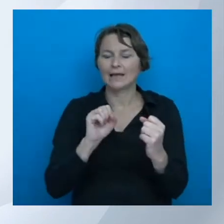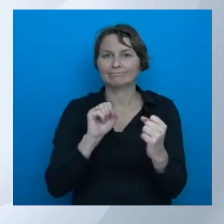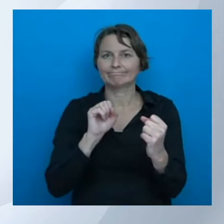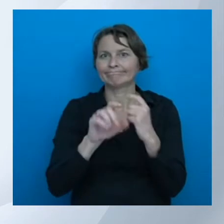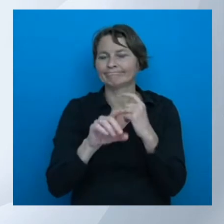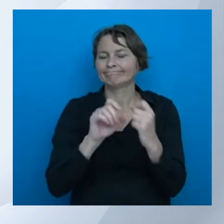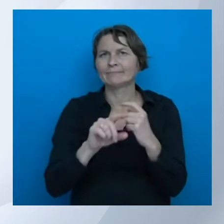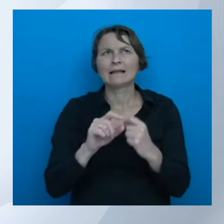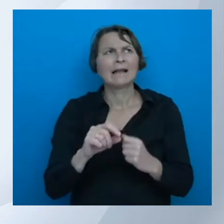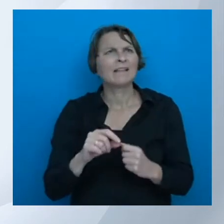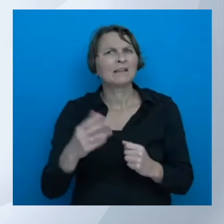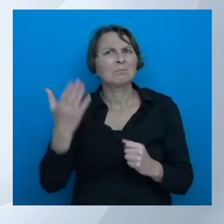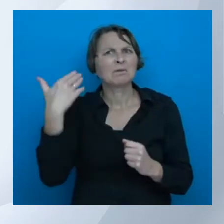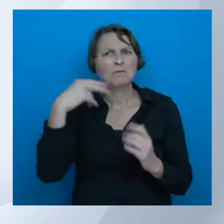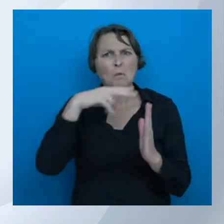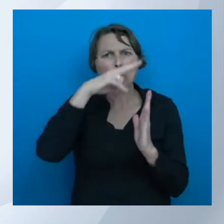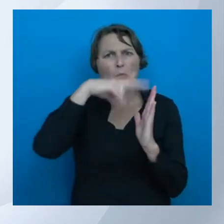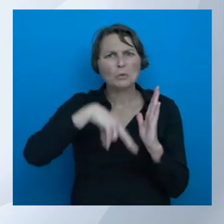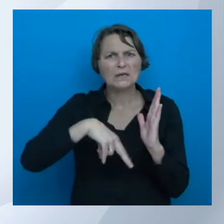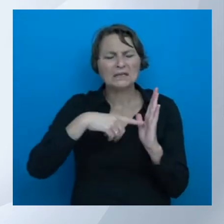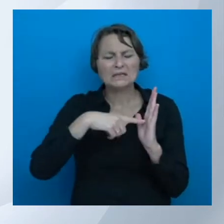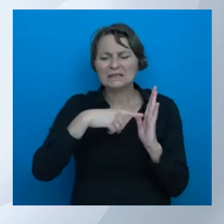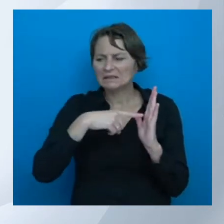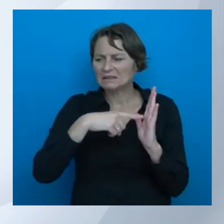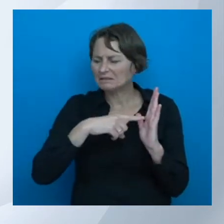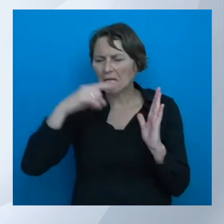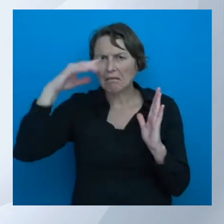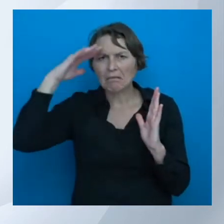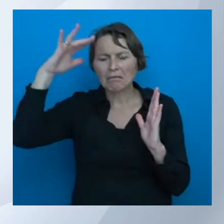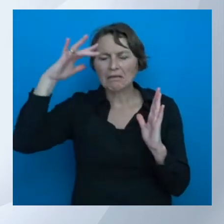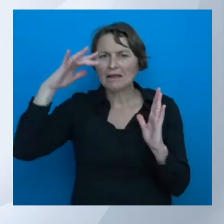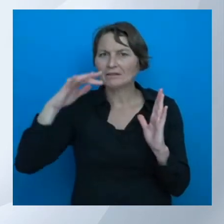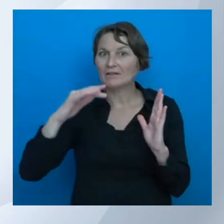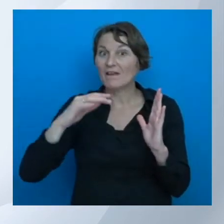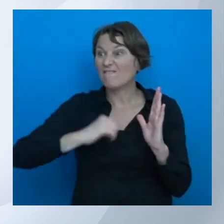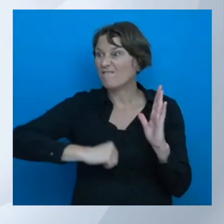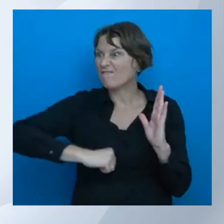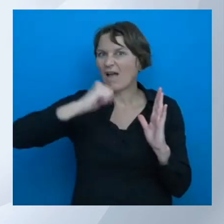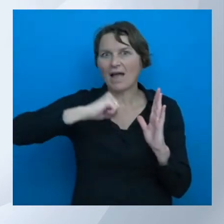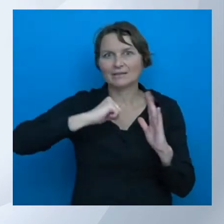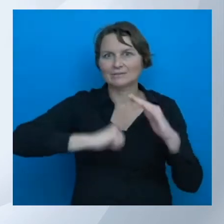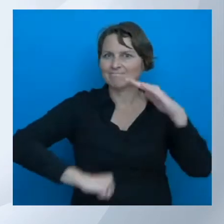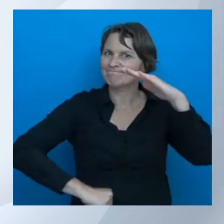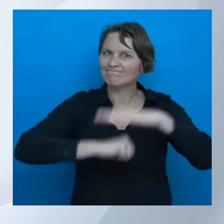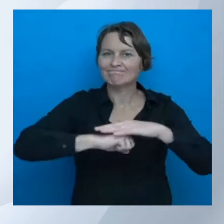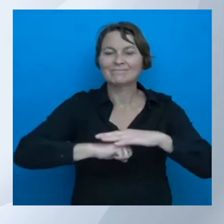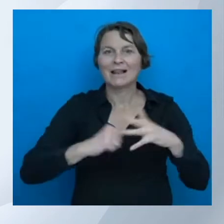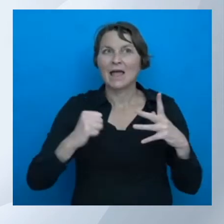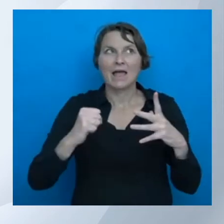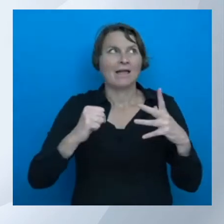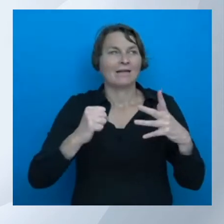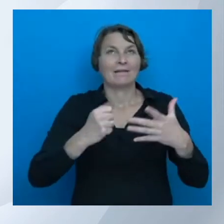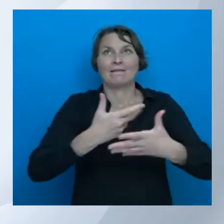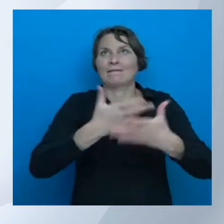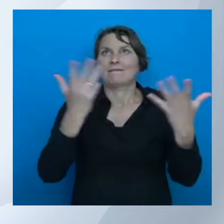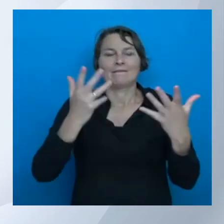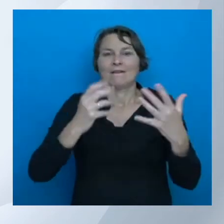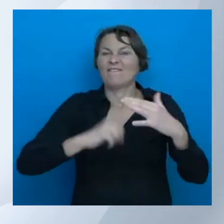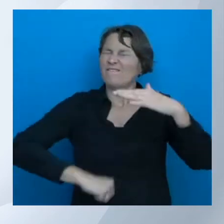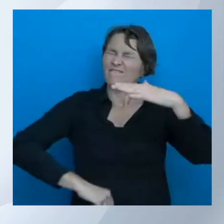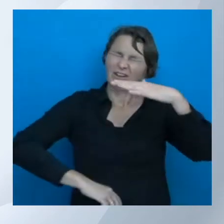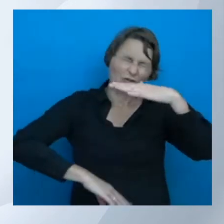something saying this is effectively as theoretically fast as it could possibly get within the realms of physics. So it's a truly, truly fast